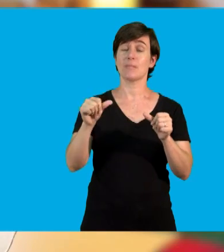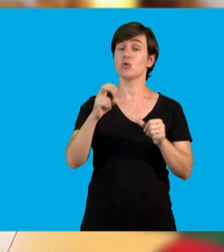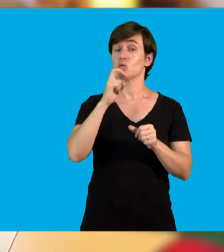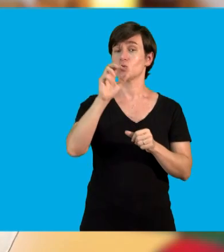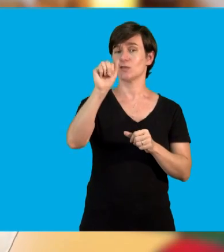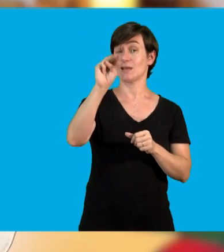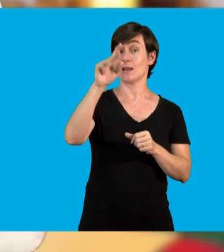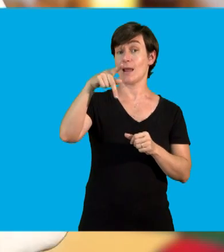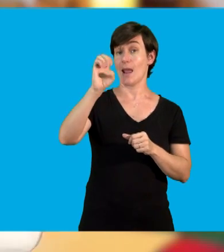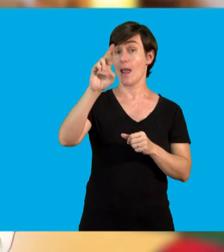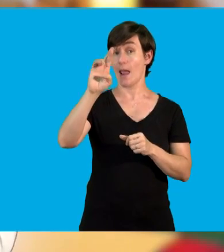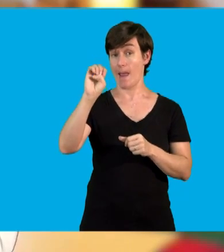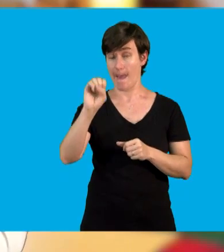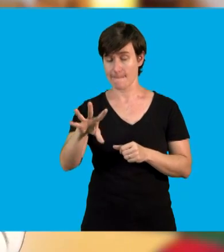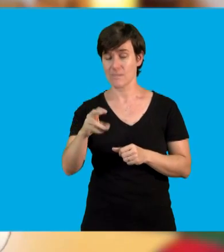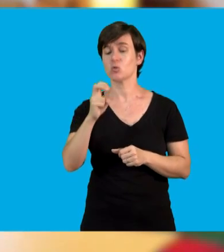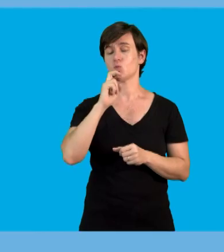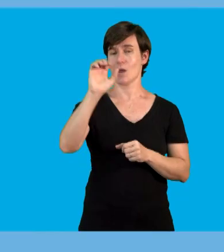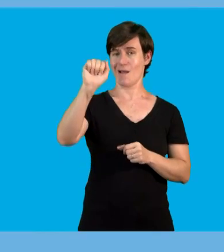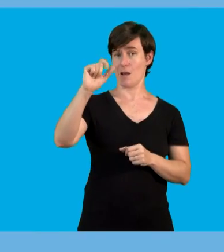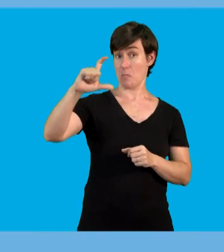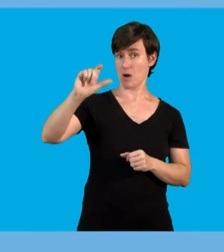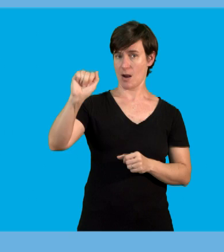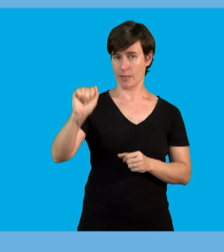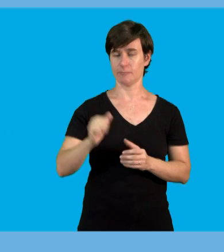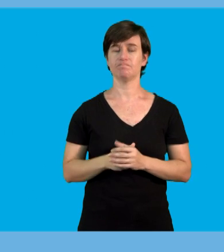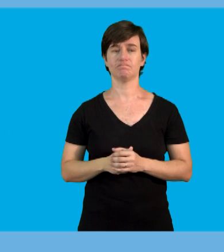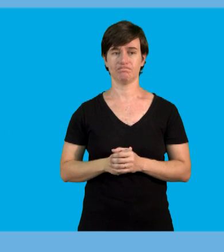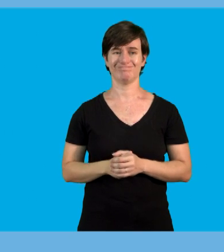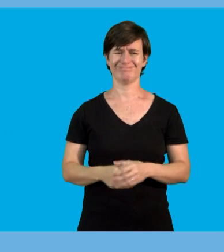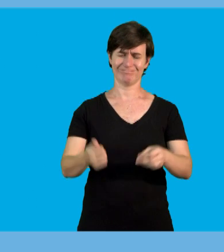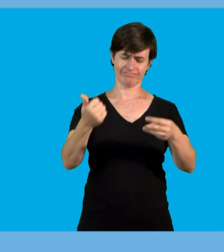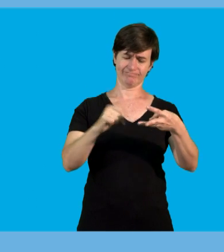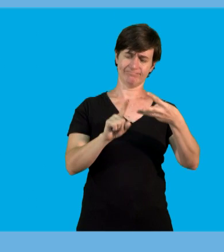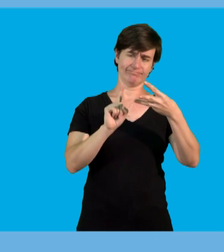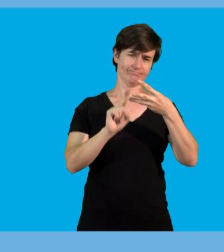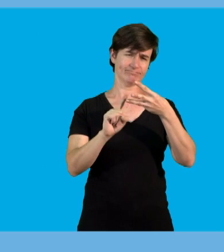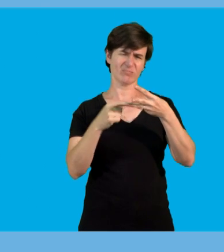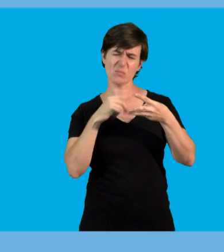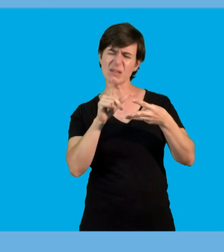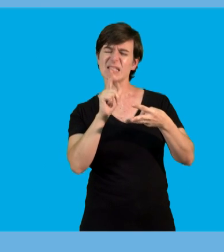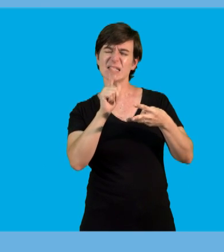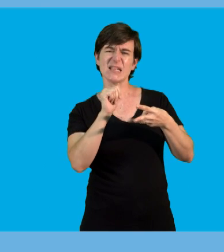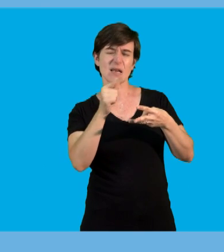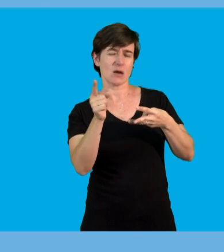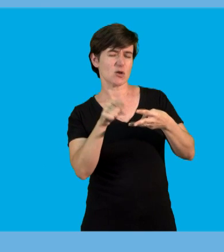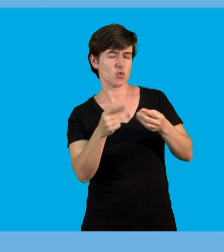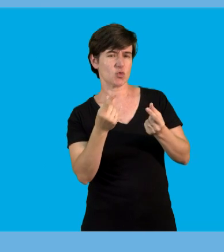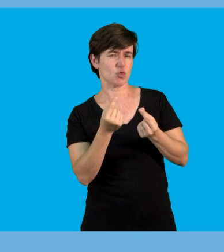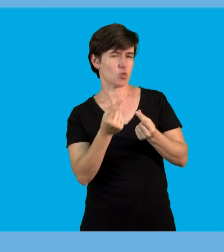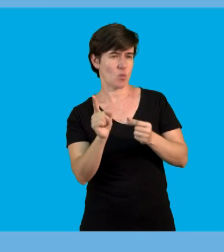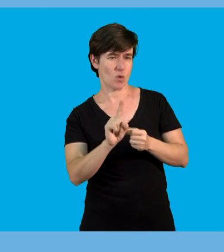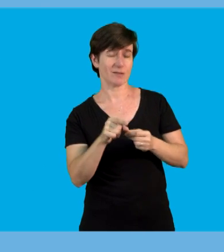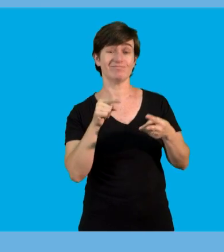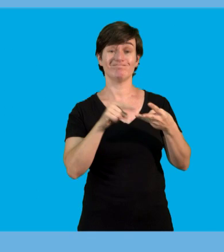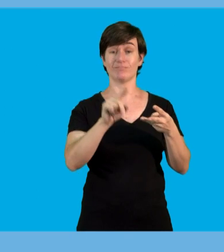amperes with the symbol A, as we can see here. Then the third component that we need to give a function of is a